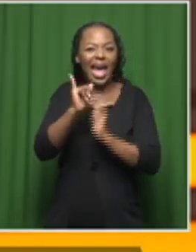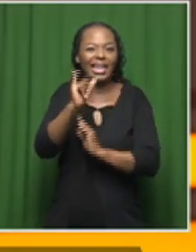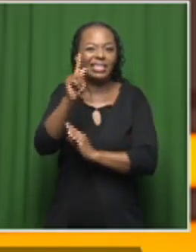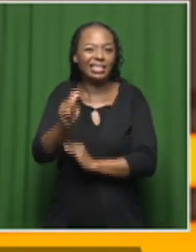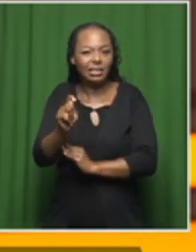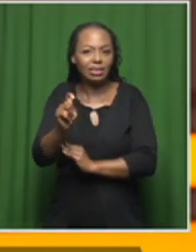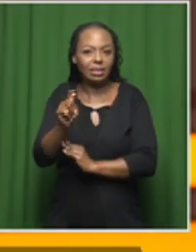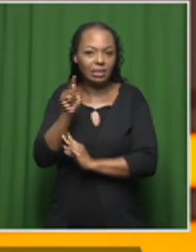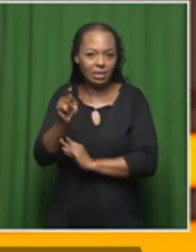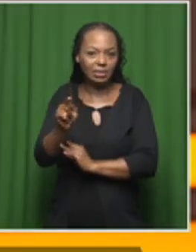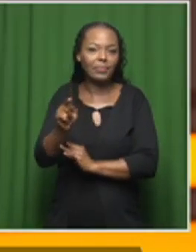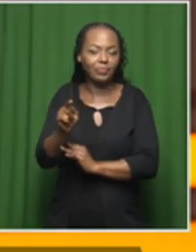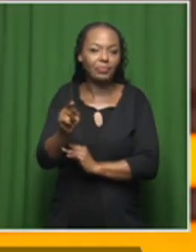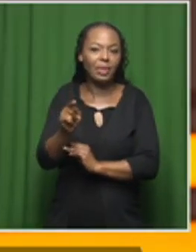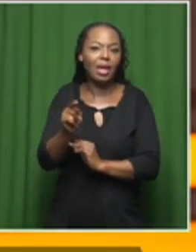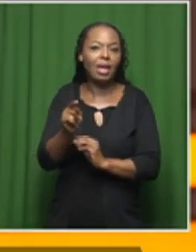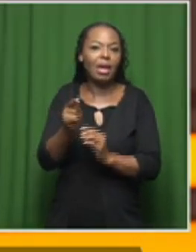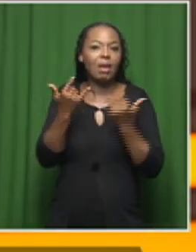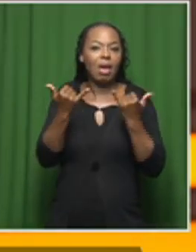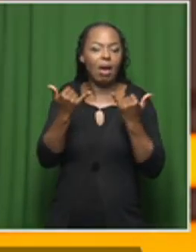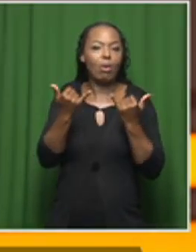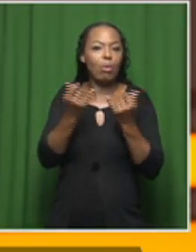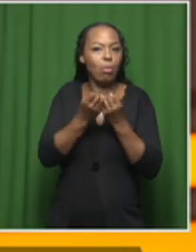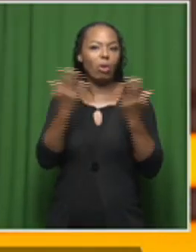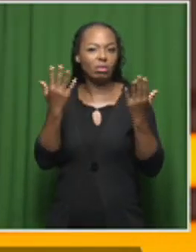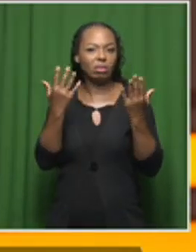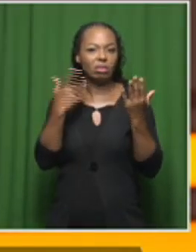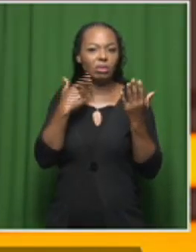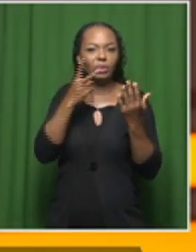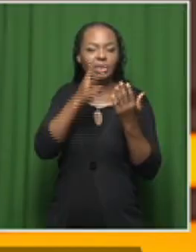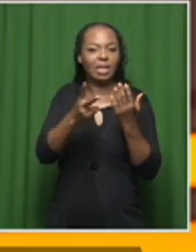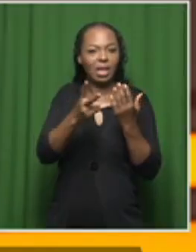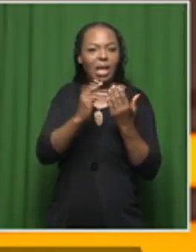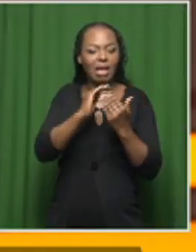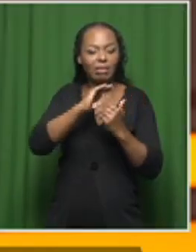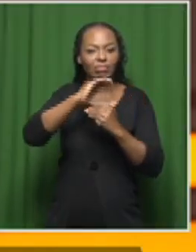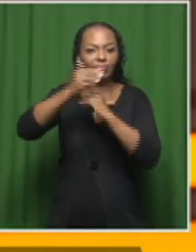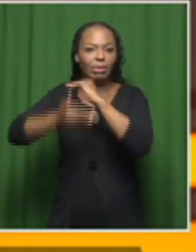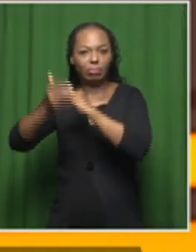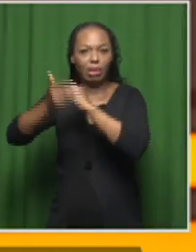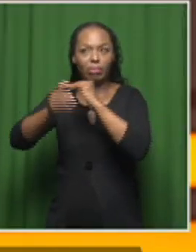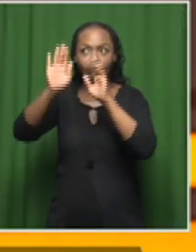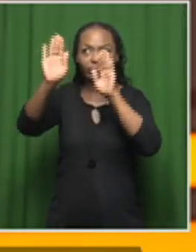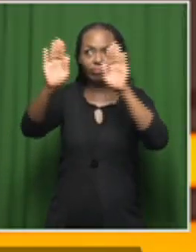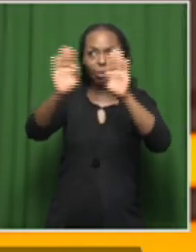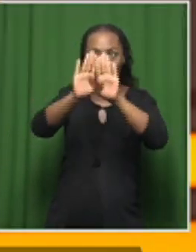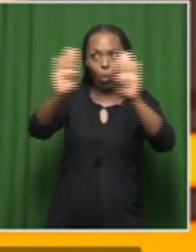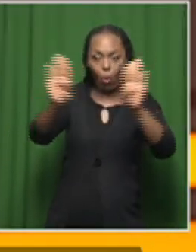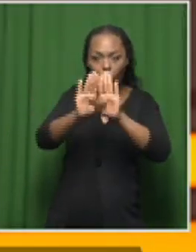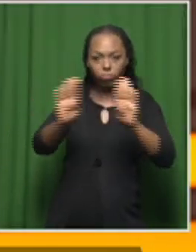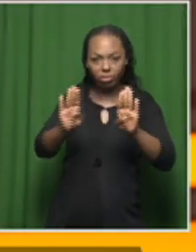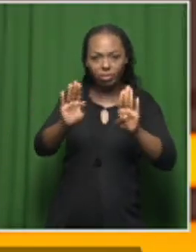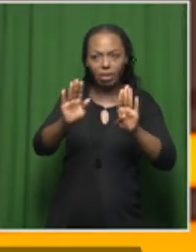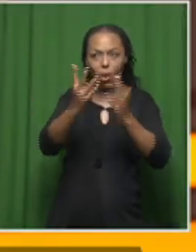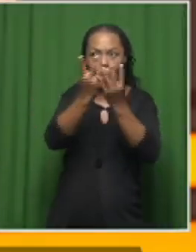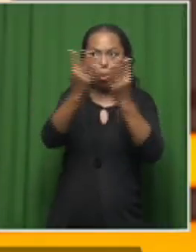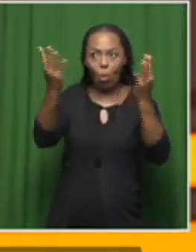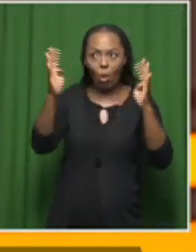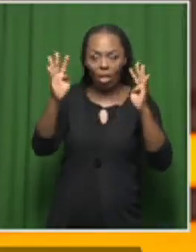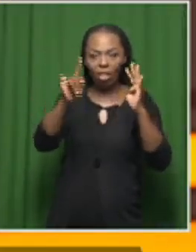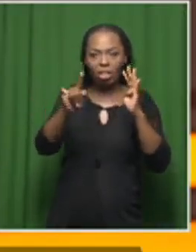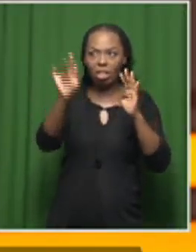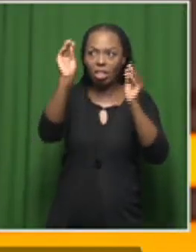which can, so you see the carvings on the walls, and then this technology almost brings